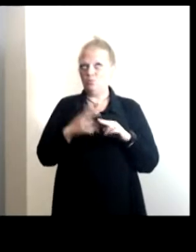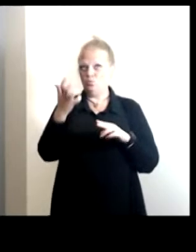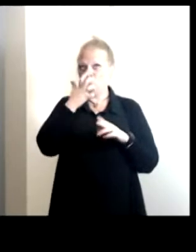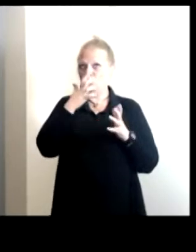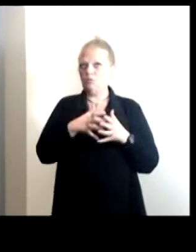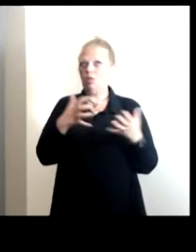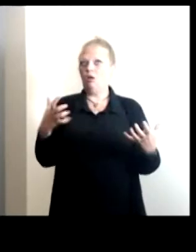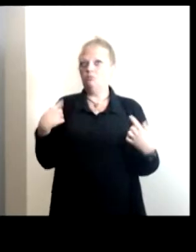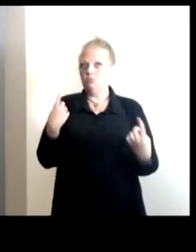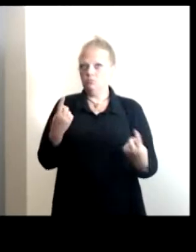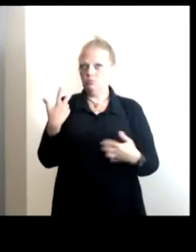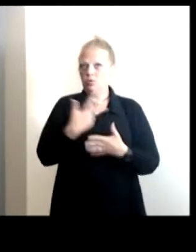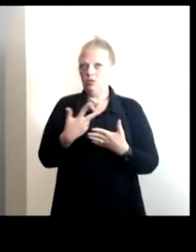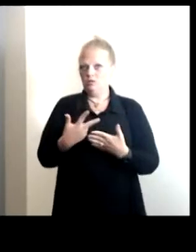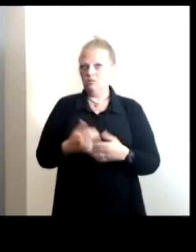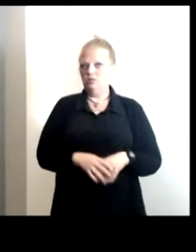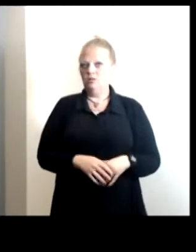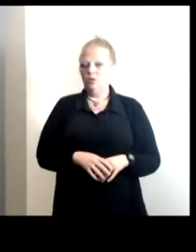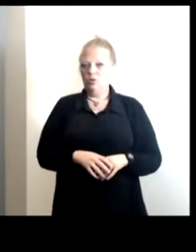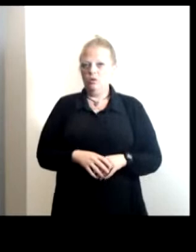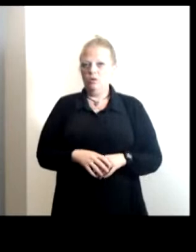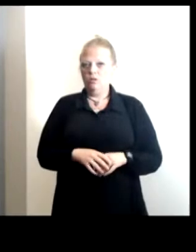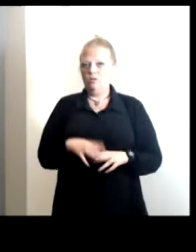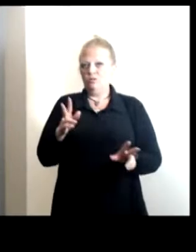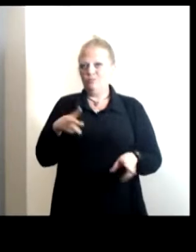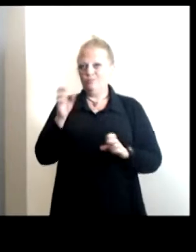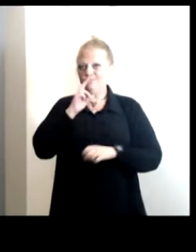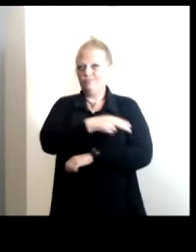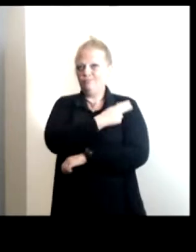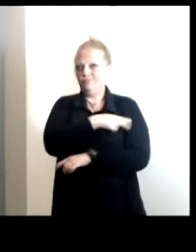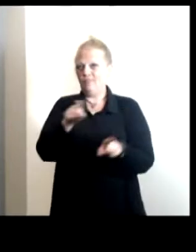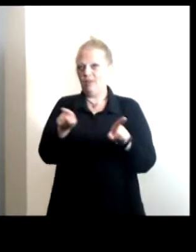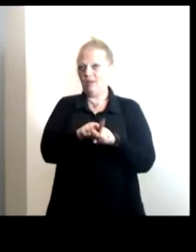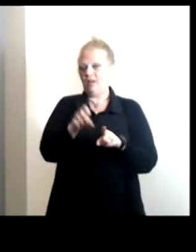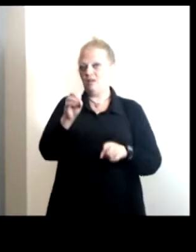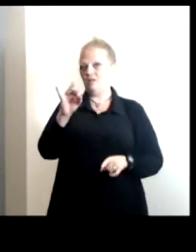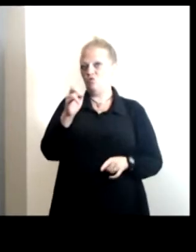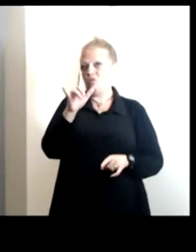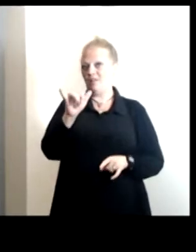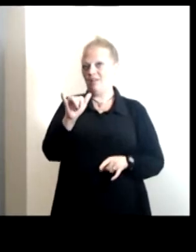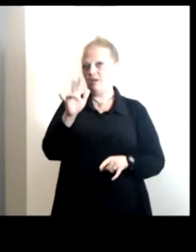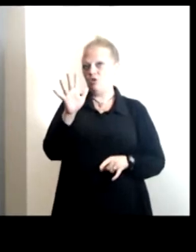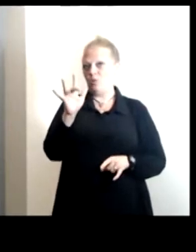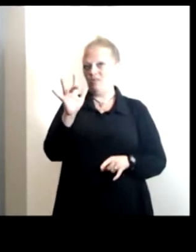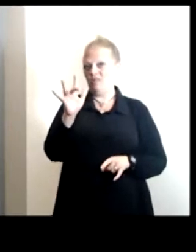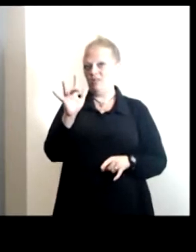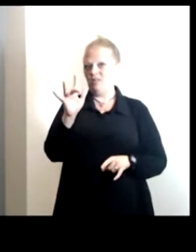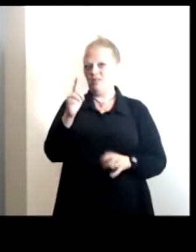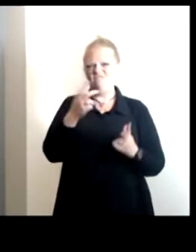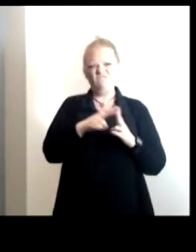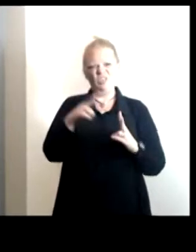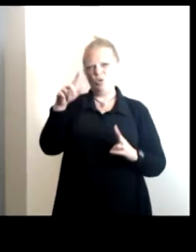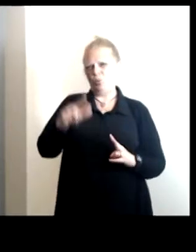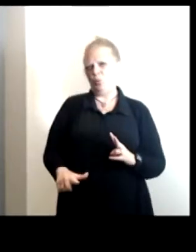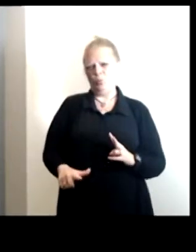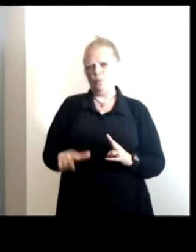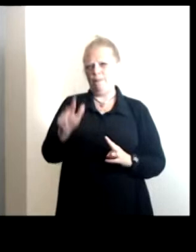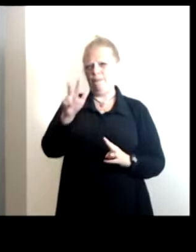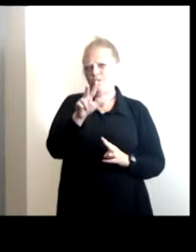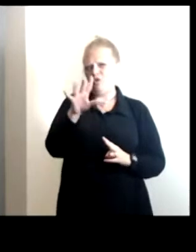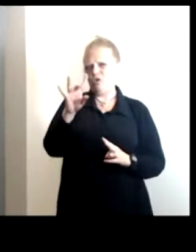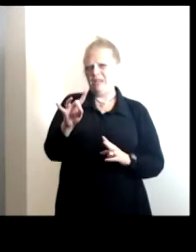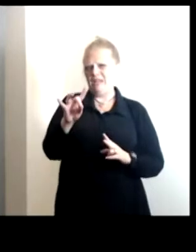significantly increased over the last 3 weeks. Hospitalizations as of July 25th are still very low.